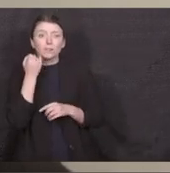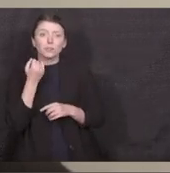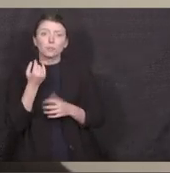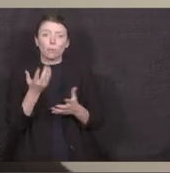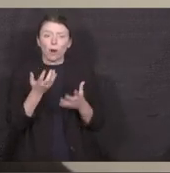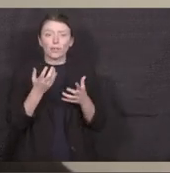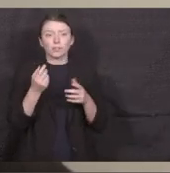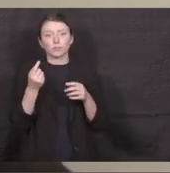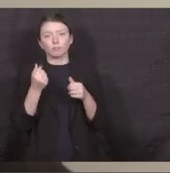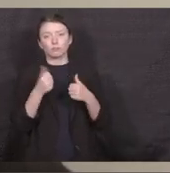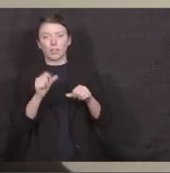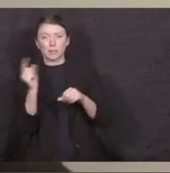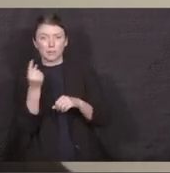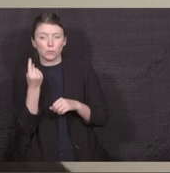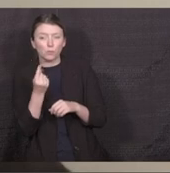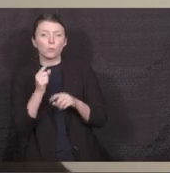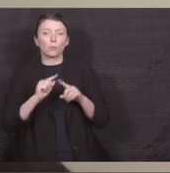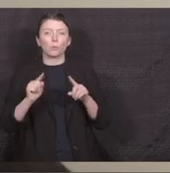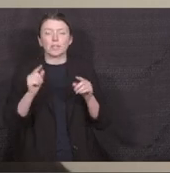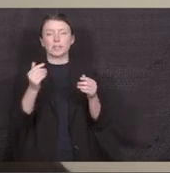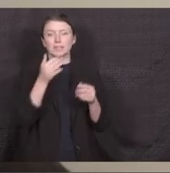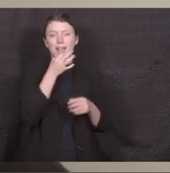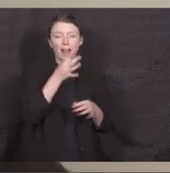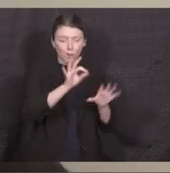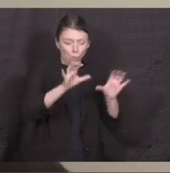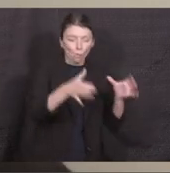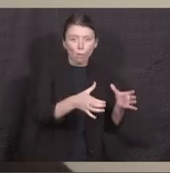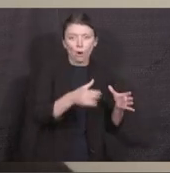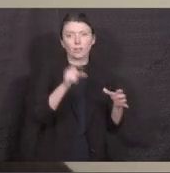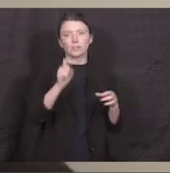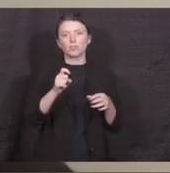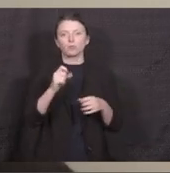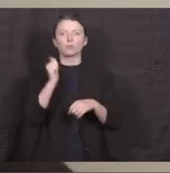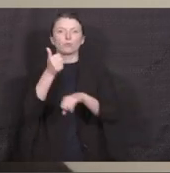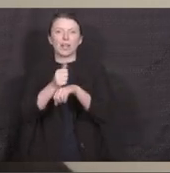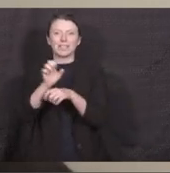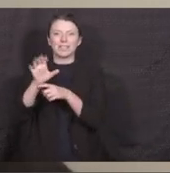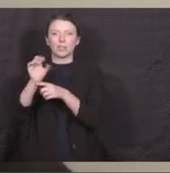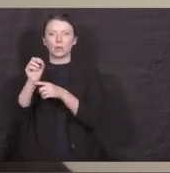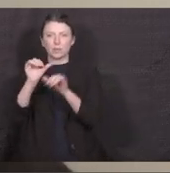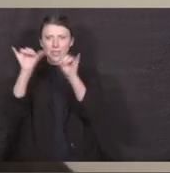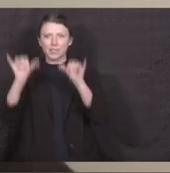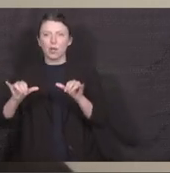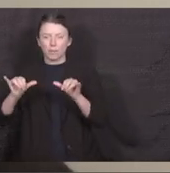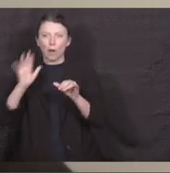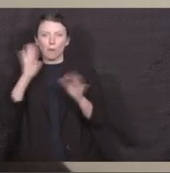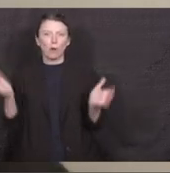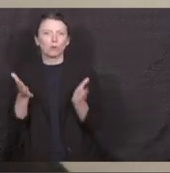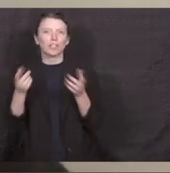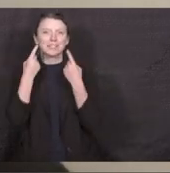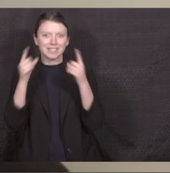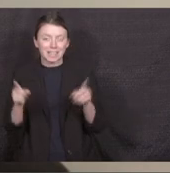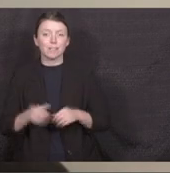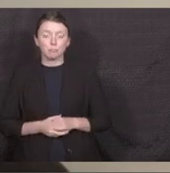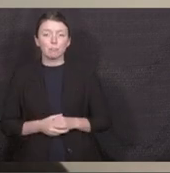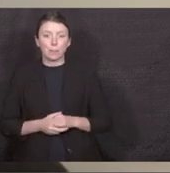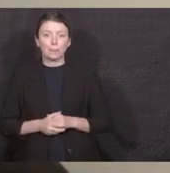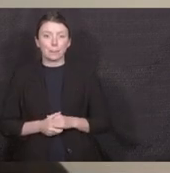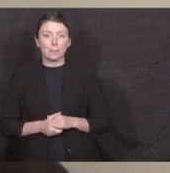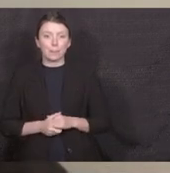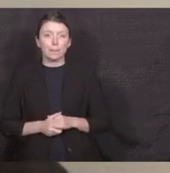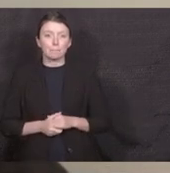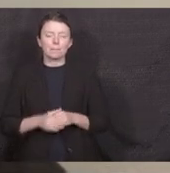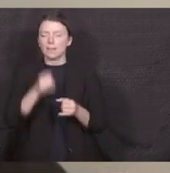talent pool, you want to make sure that you create an ecosystem that fosters success. And then